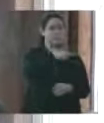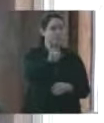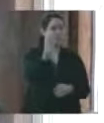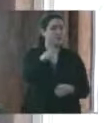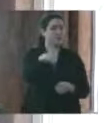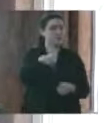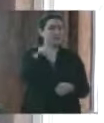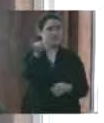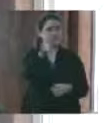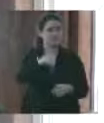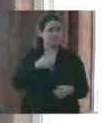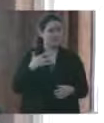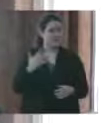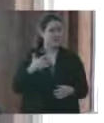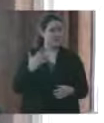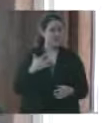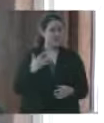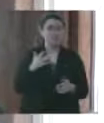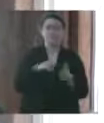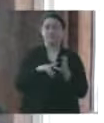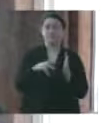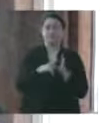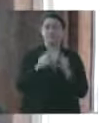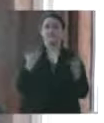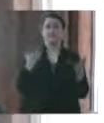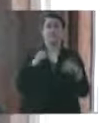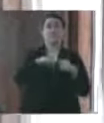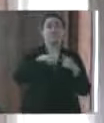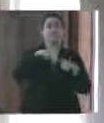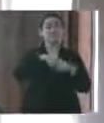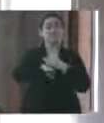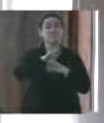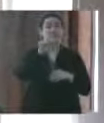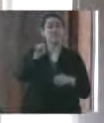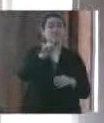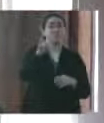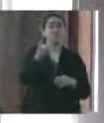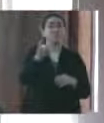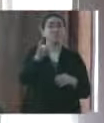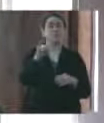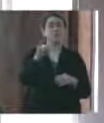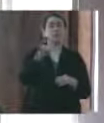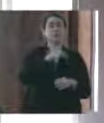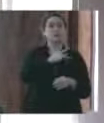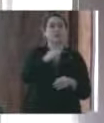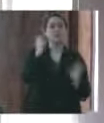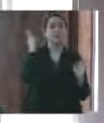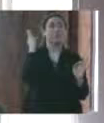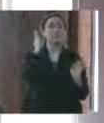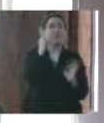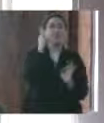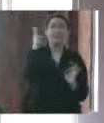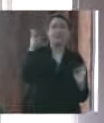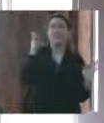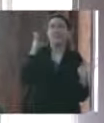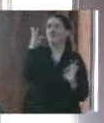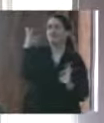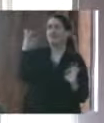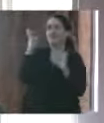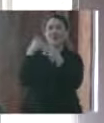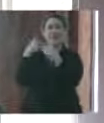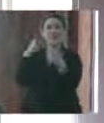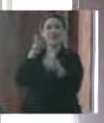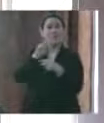I do, which is whenever you walk into the Smithsonian, your eyes start to go towards all the things on the walls and the sides, so you're trying to